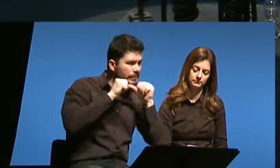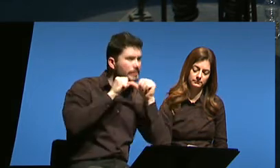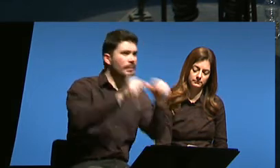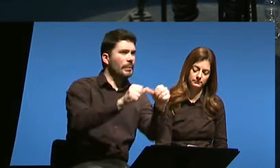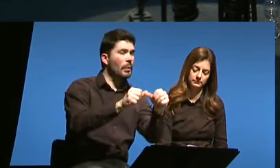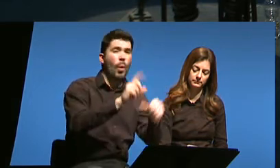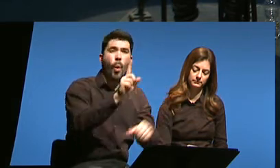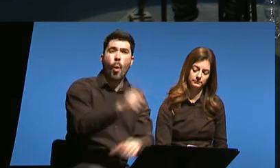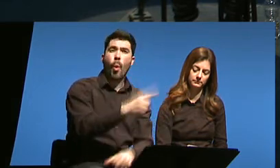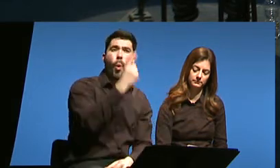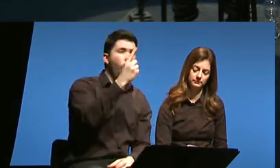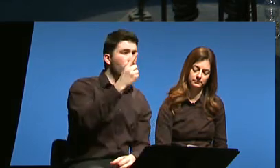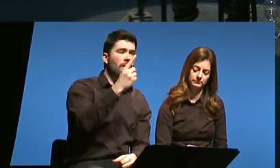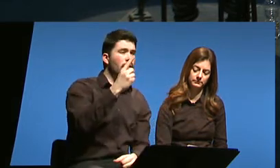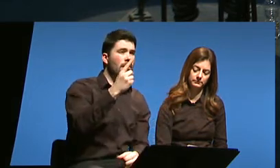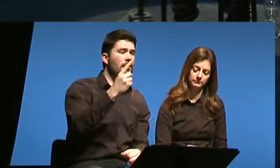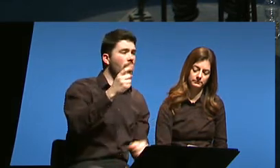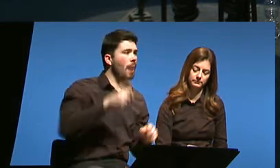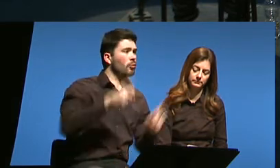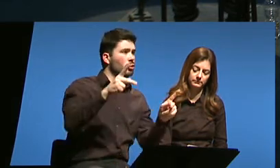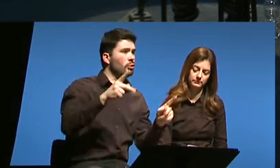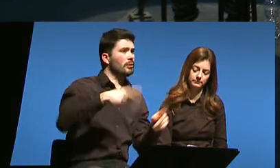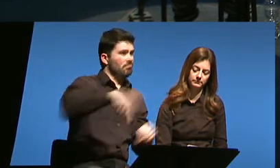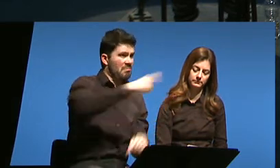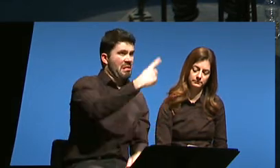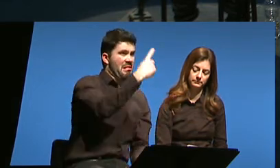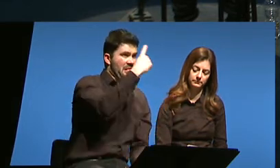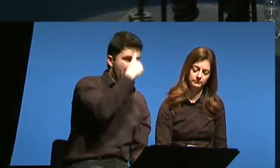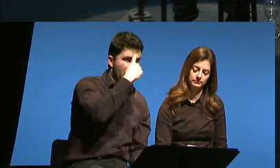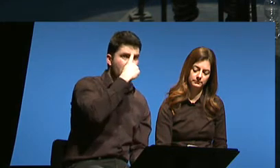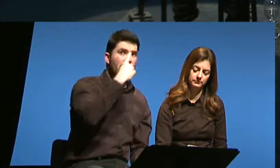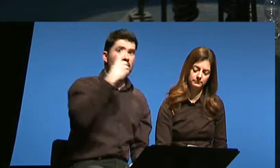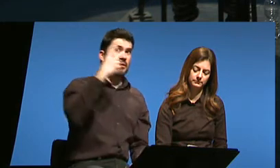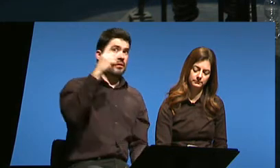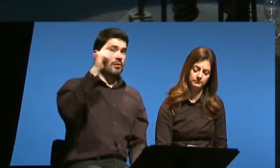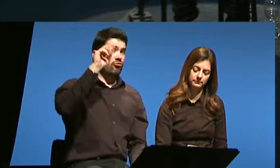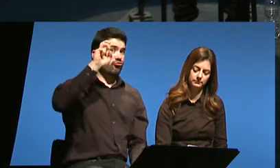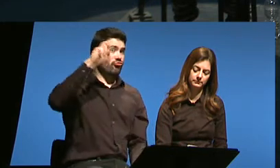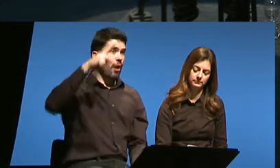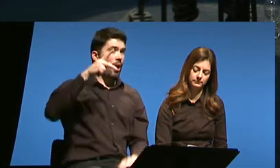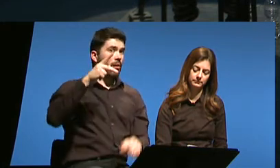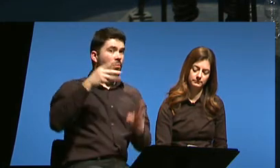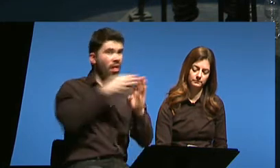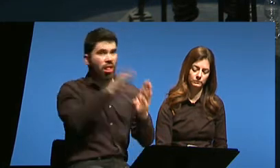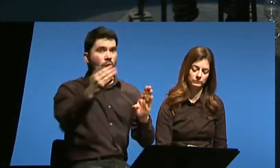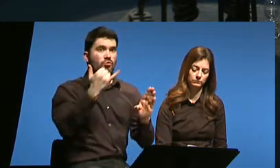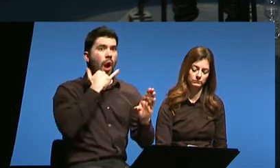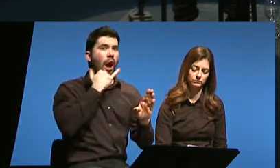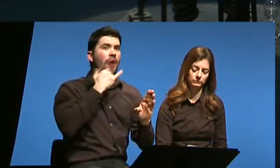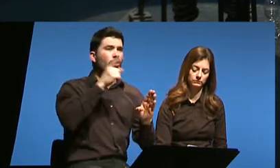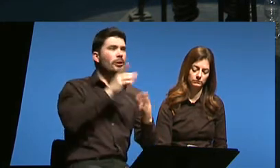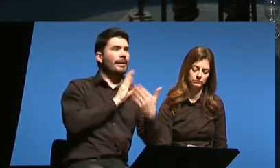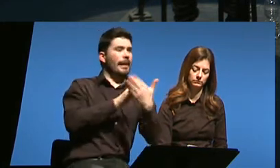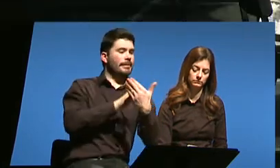That is the only strong weapon for people who think we are going in the wrong direction.